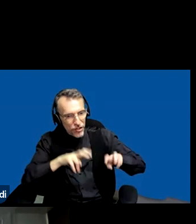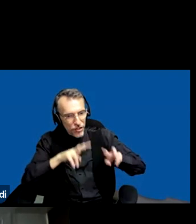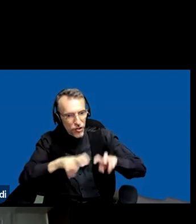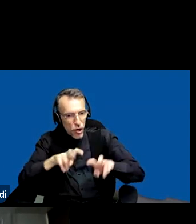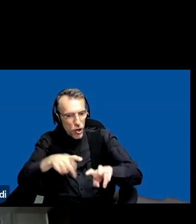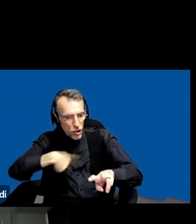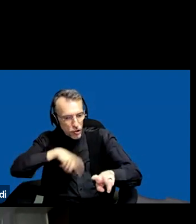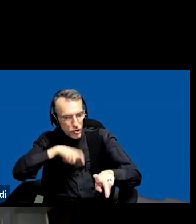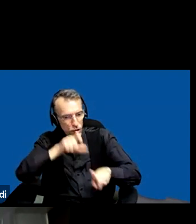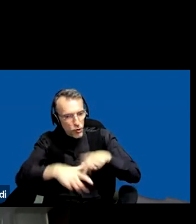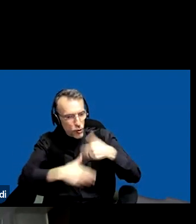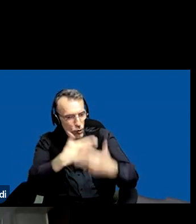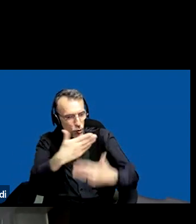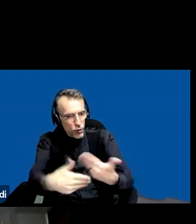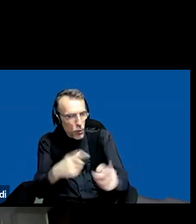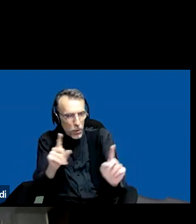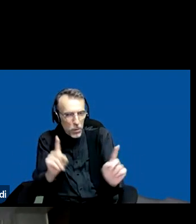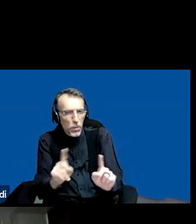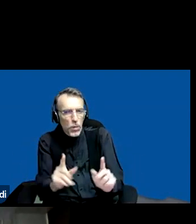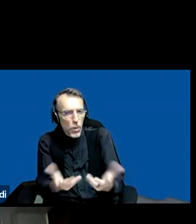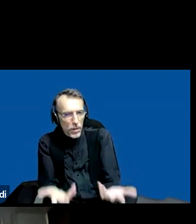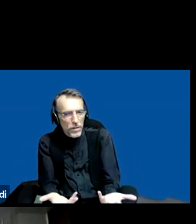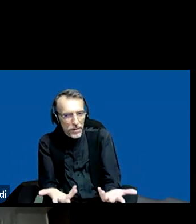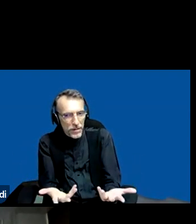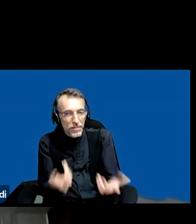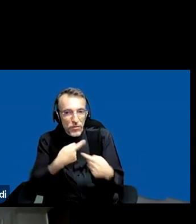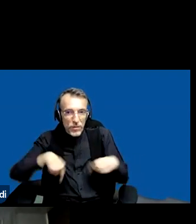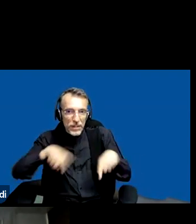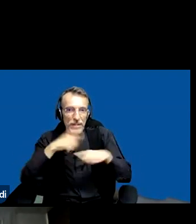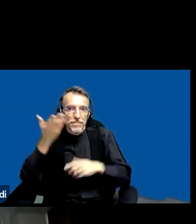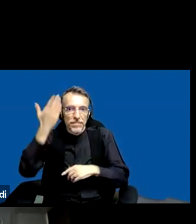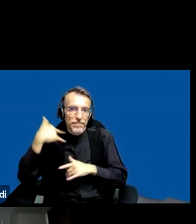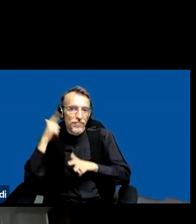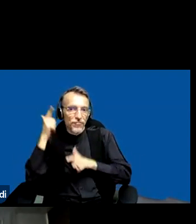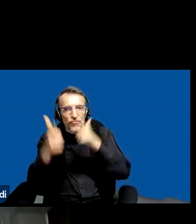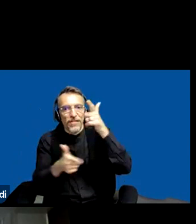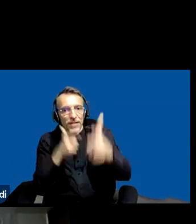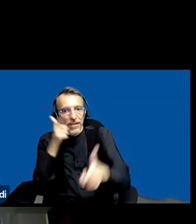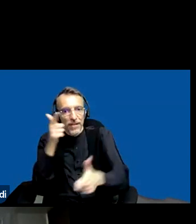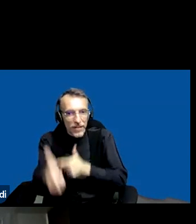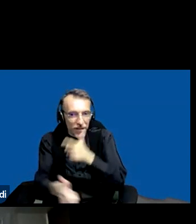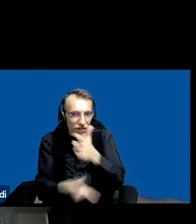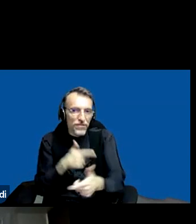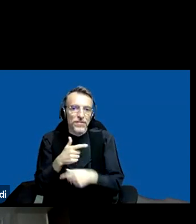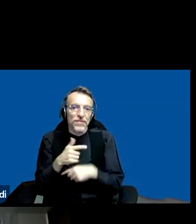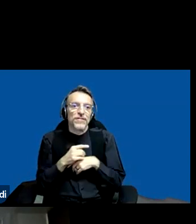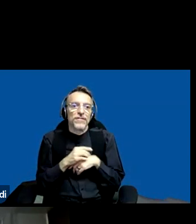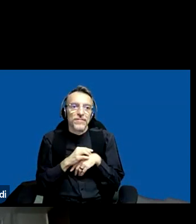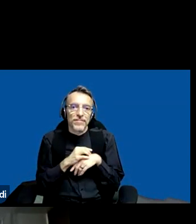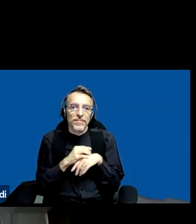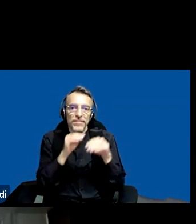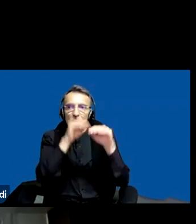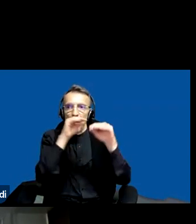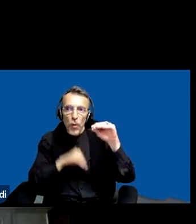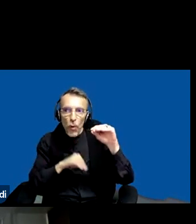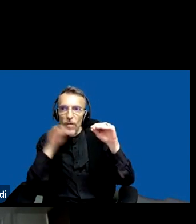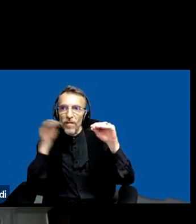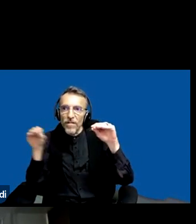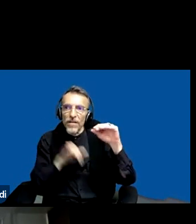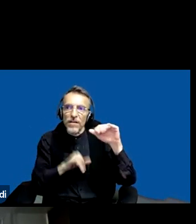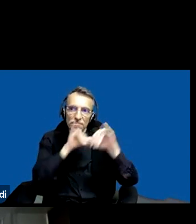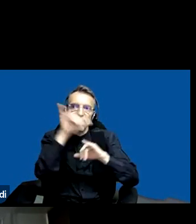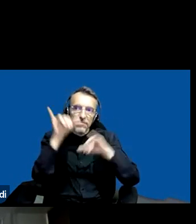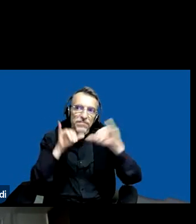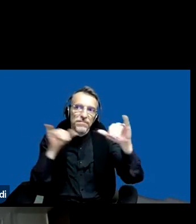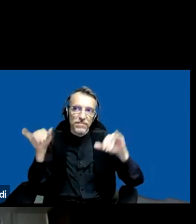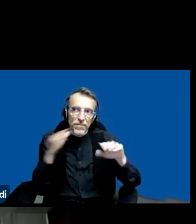do? Some of us that, you know, traveled a lot and spent lots of time moving around to suddenly be faced with